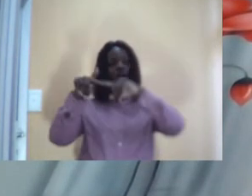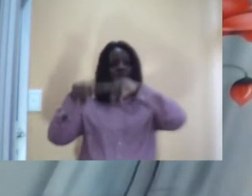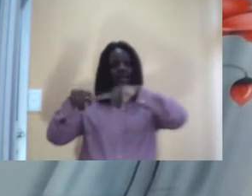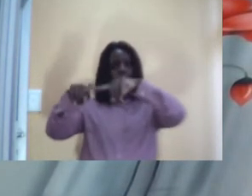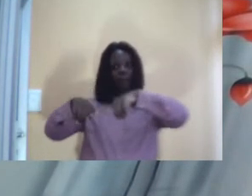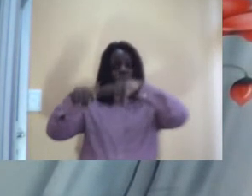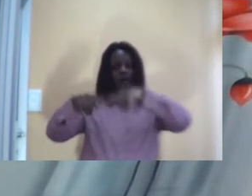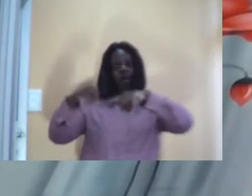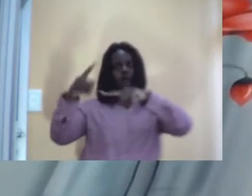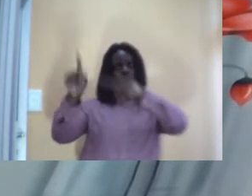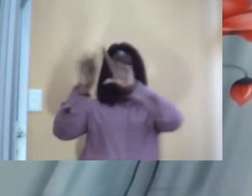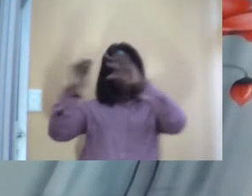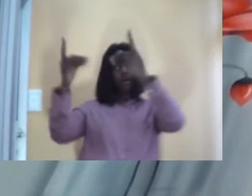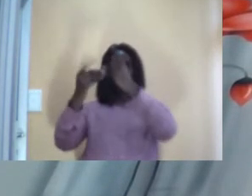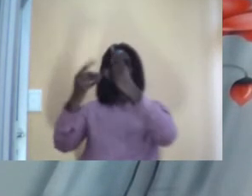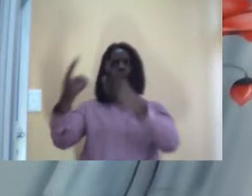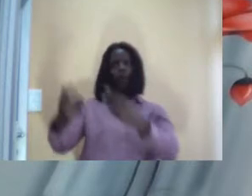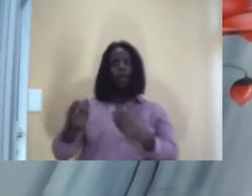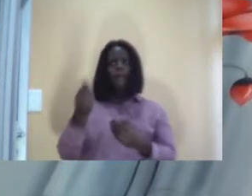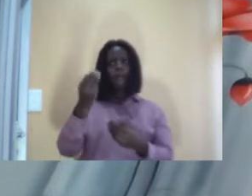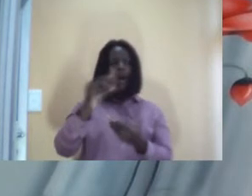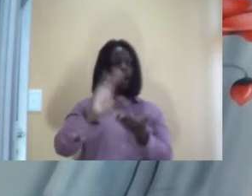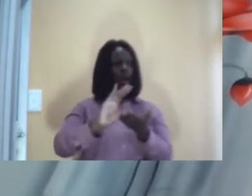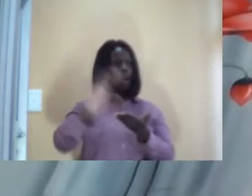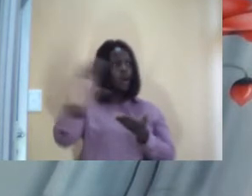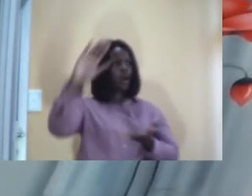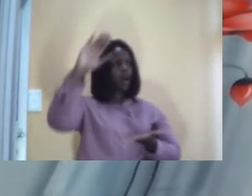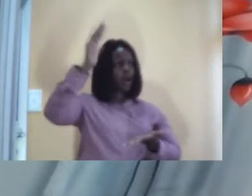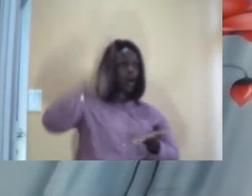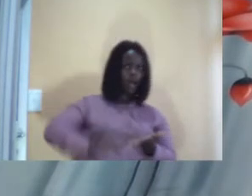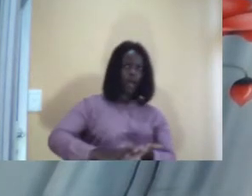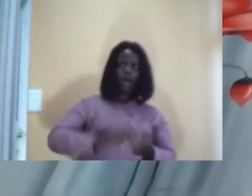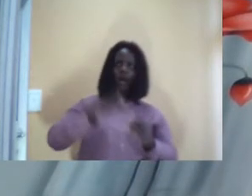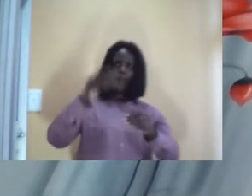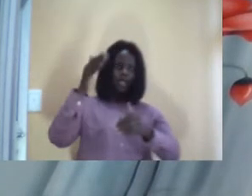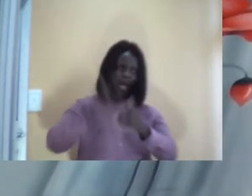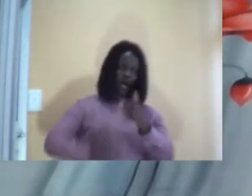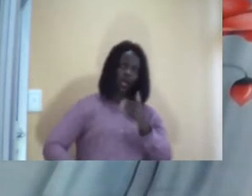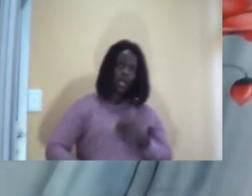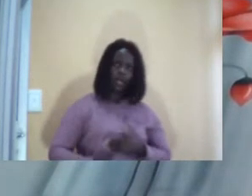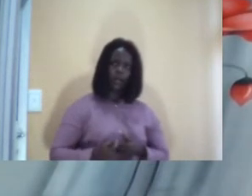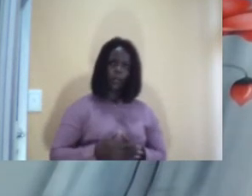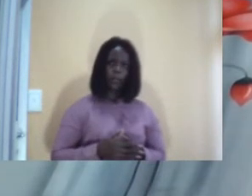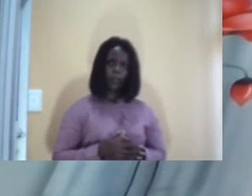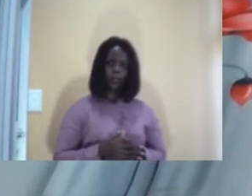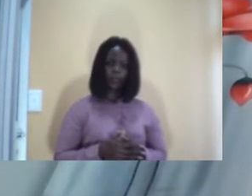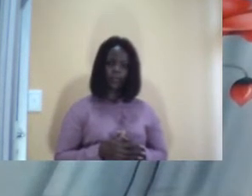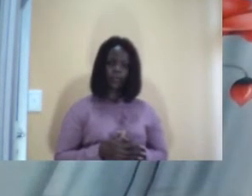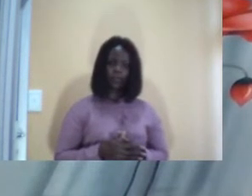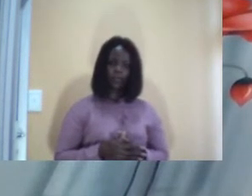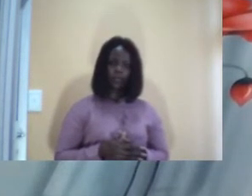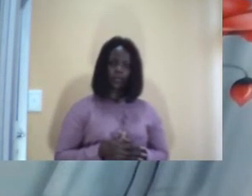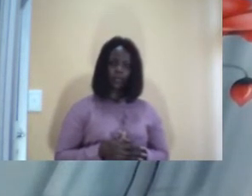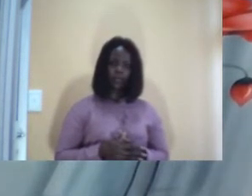to fail to spend grant fund fully comes to an end. In